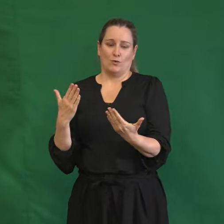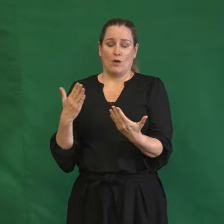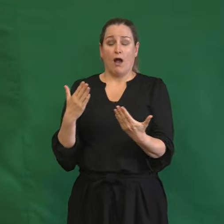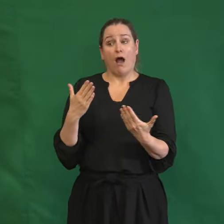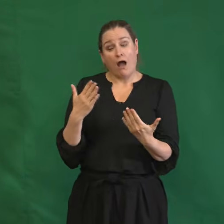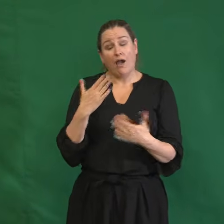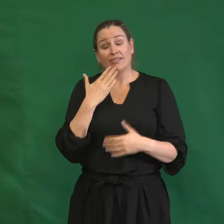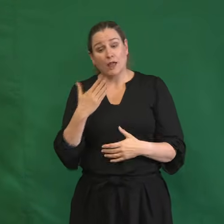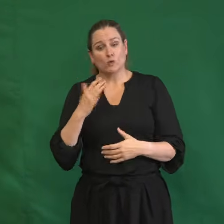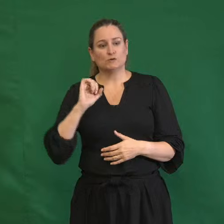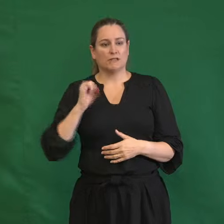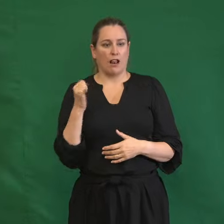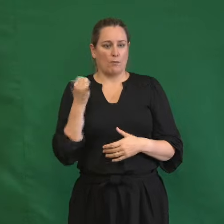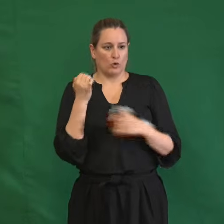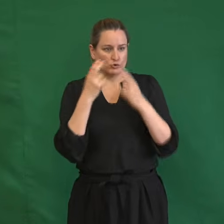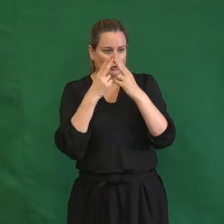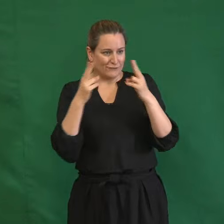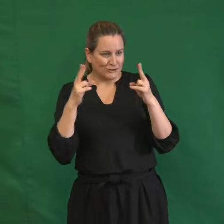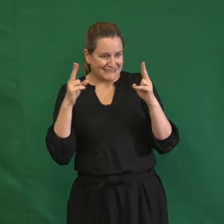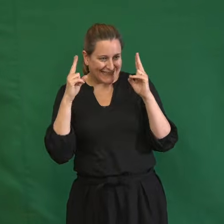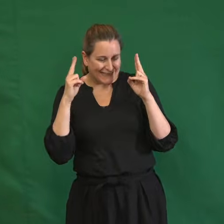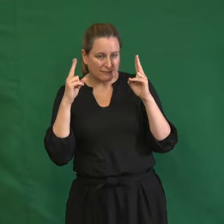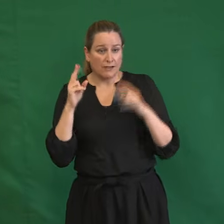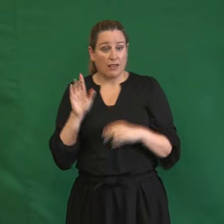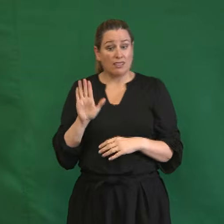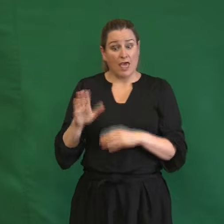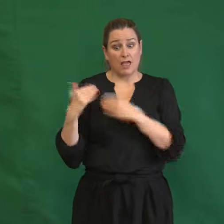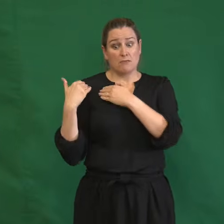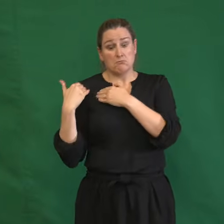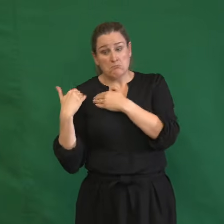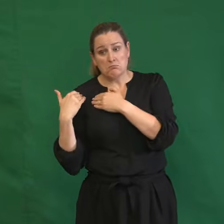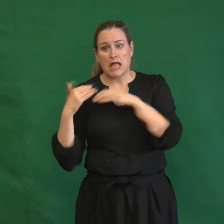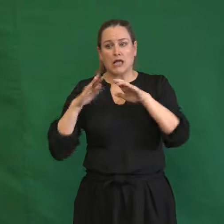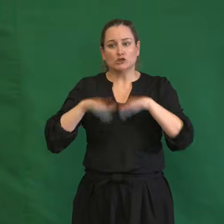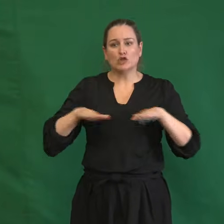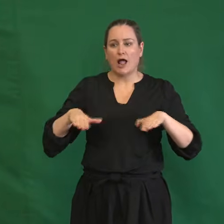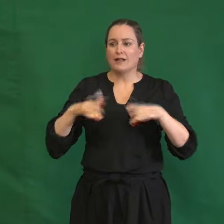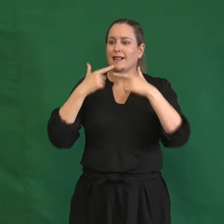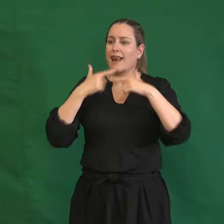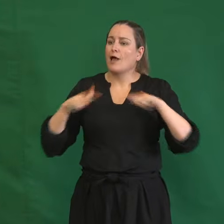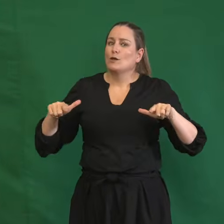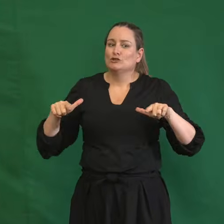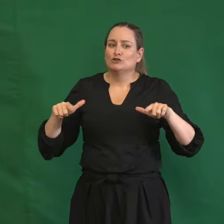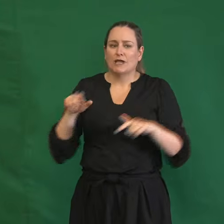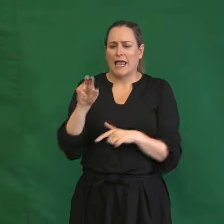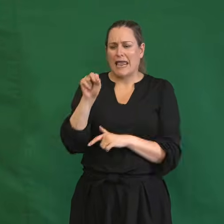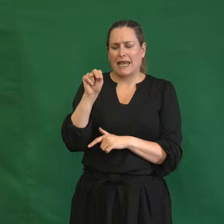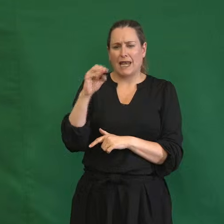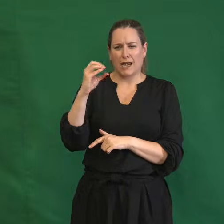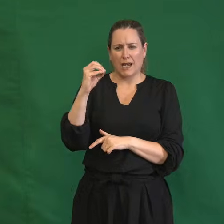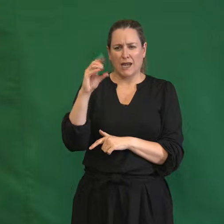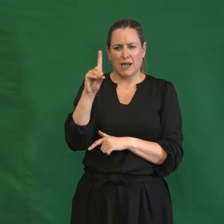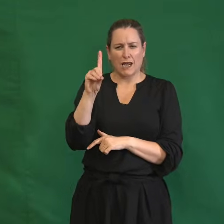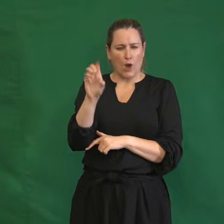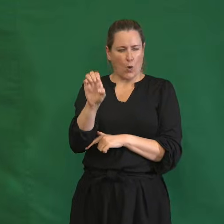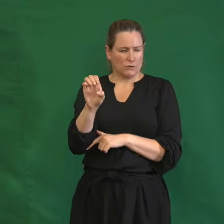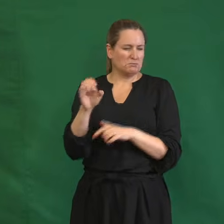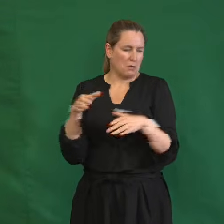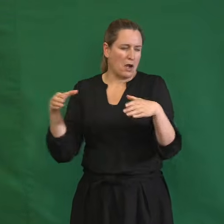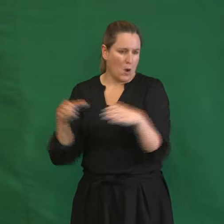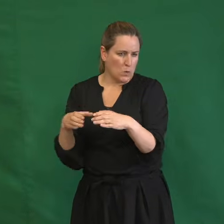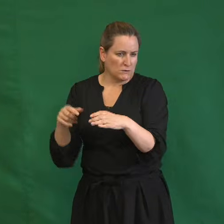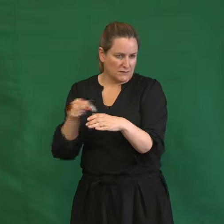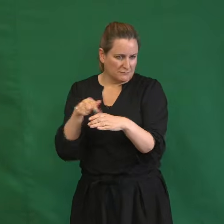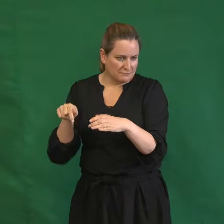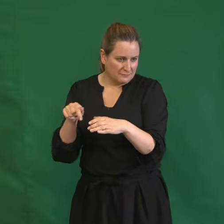University, and in particular our child language node that is headed by Professor Heather Brooks. Heather, thank